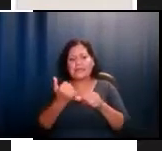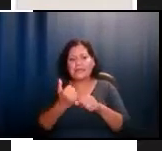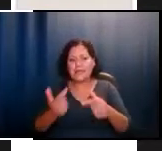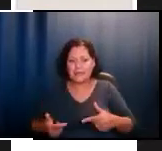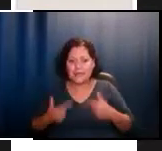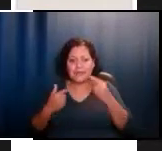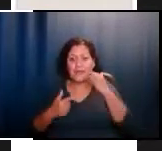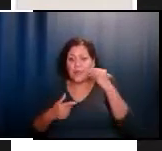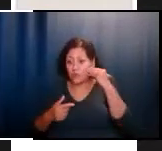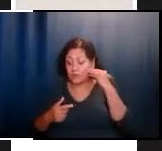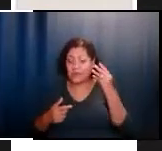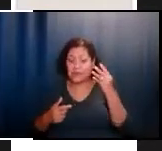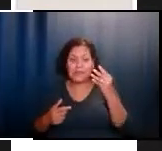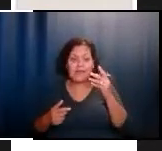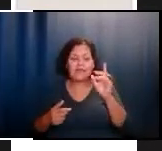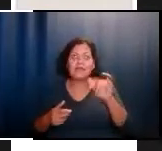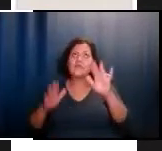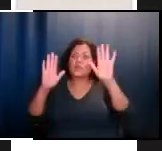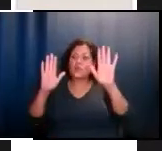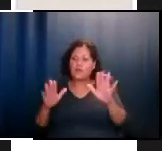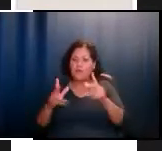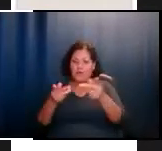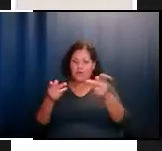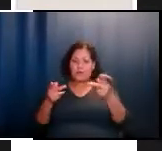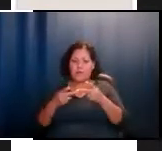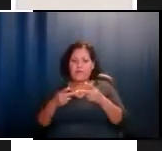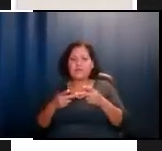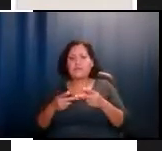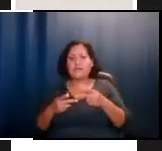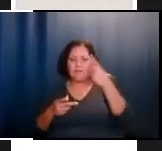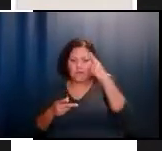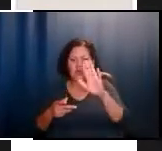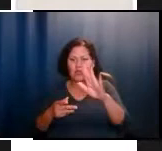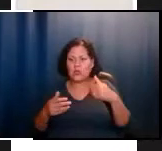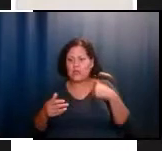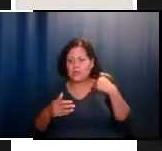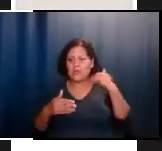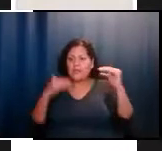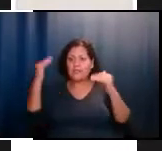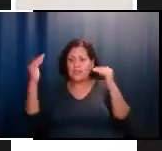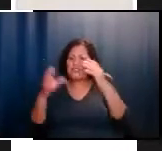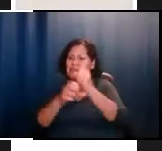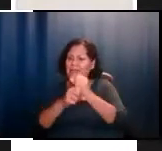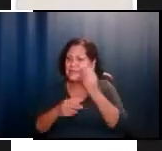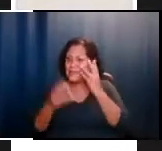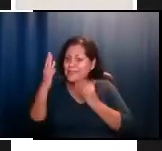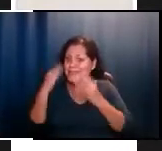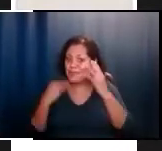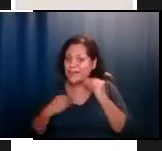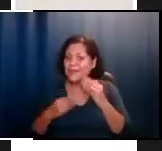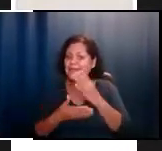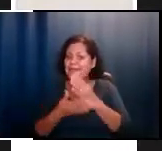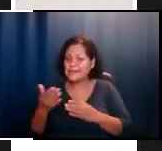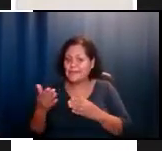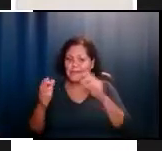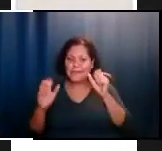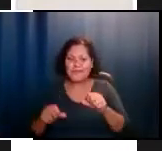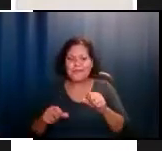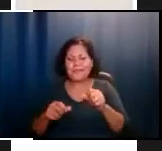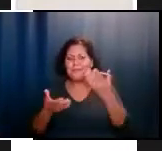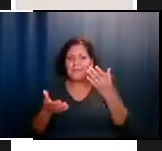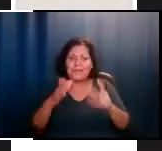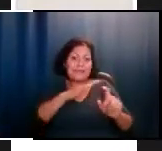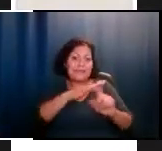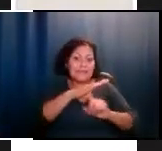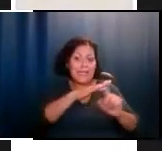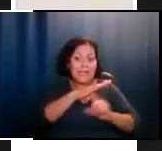homes, that is a great place for your young adult to get some experience. Some of them could be scanning,